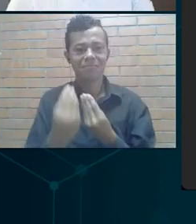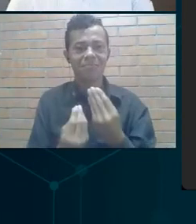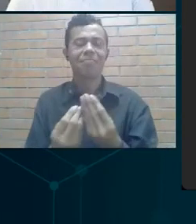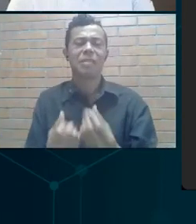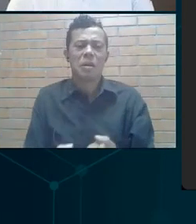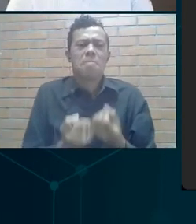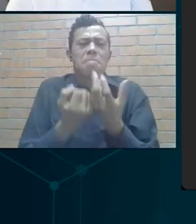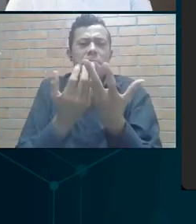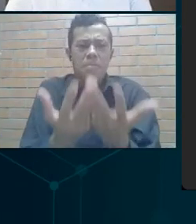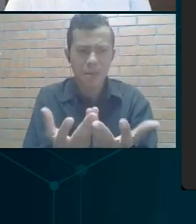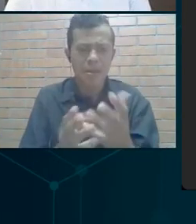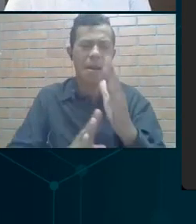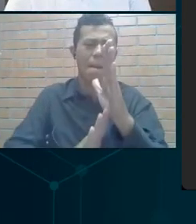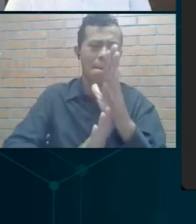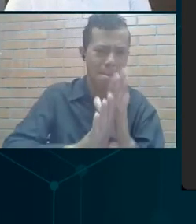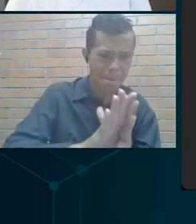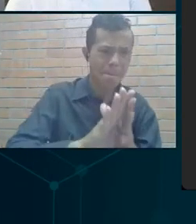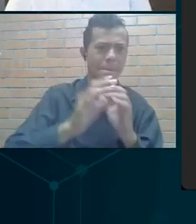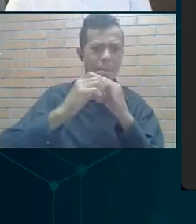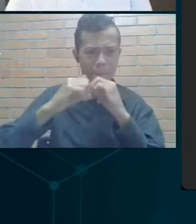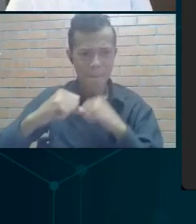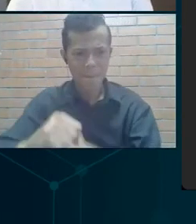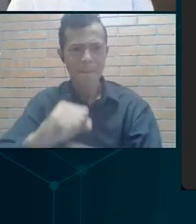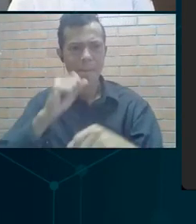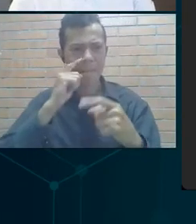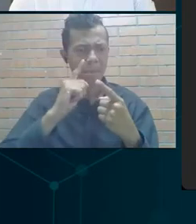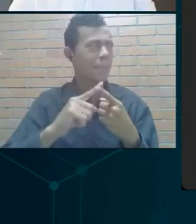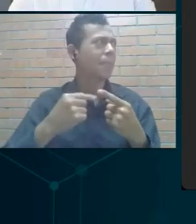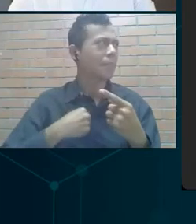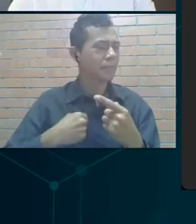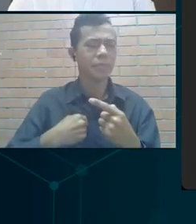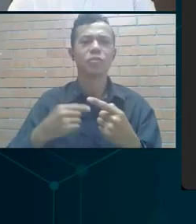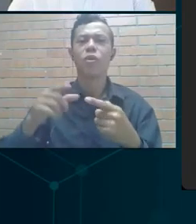VPN, and I'm talking to the world through London.